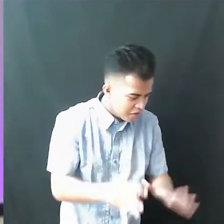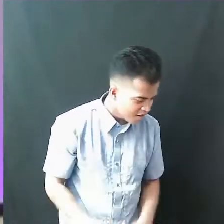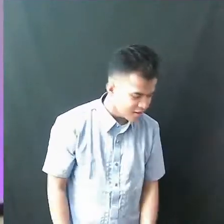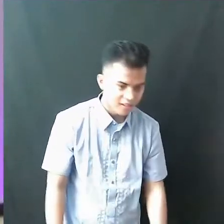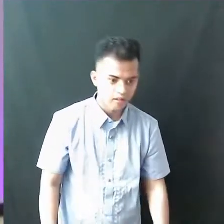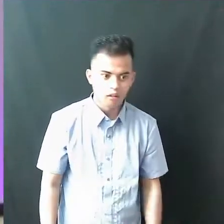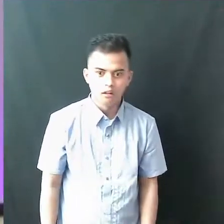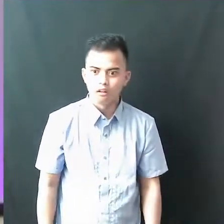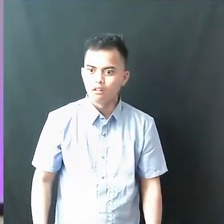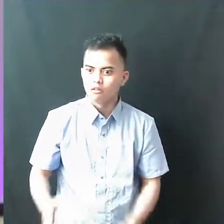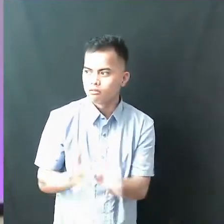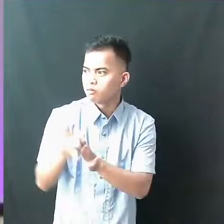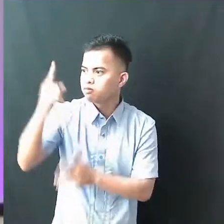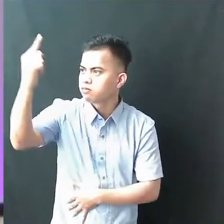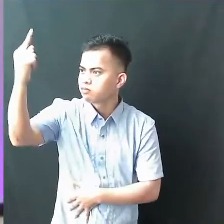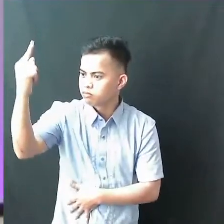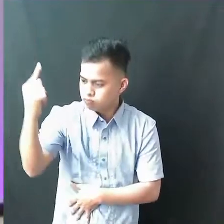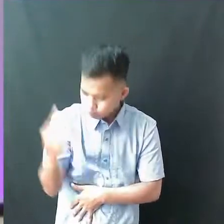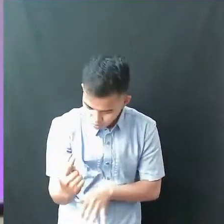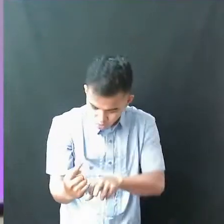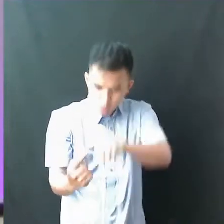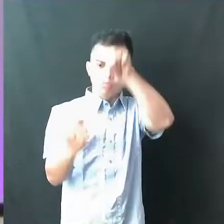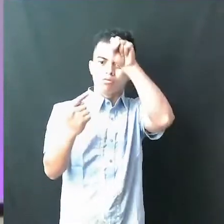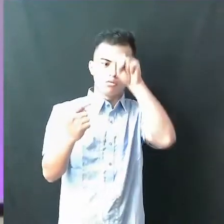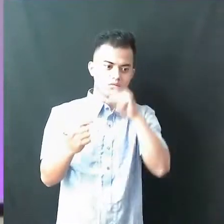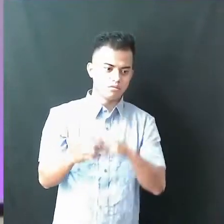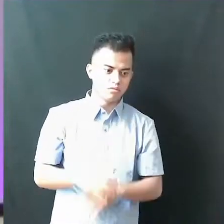Hebrews 13.